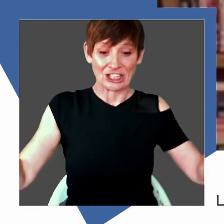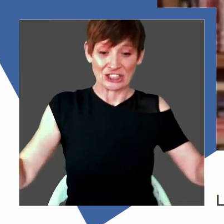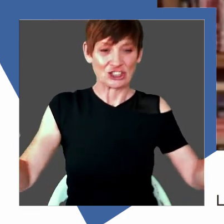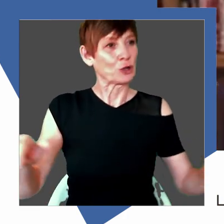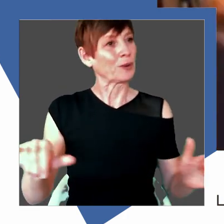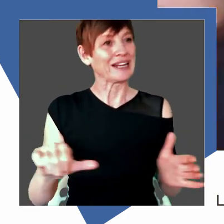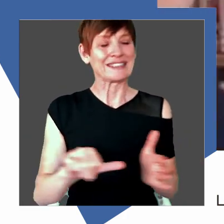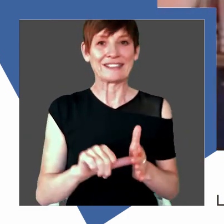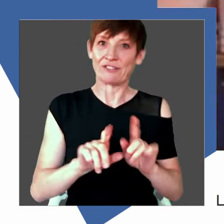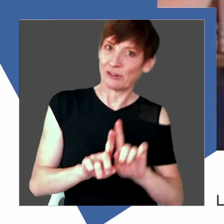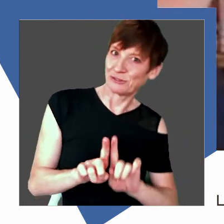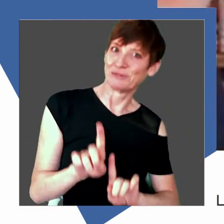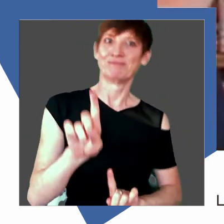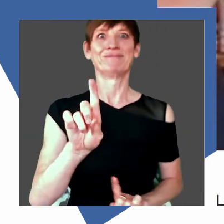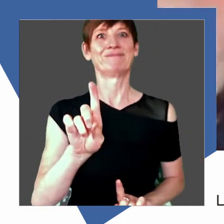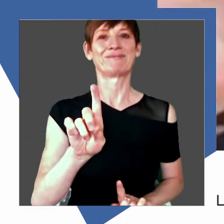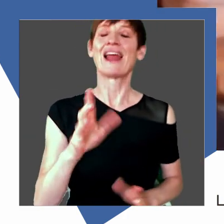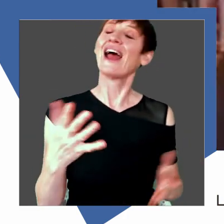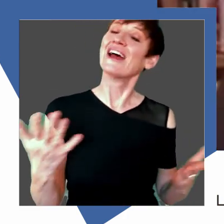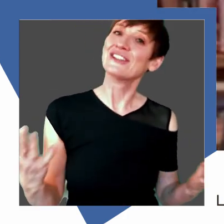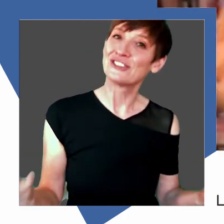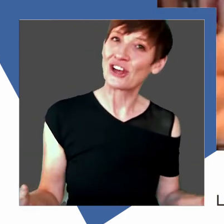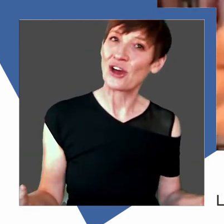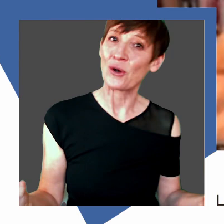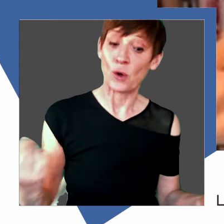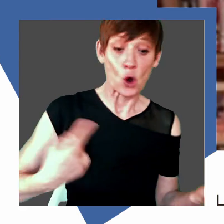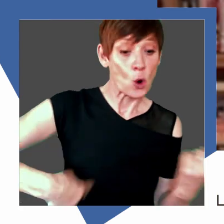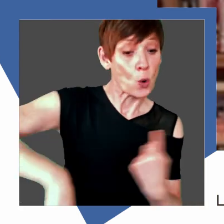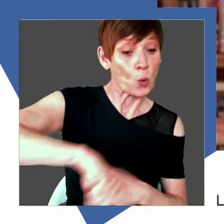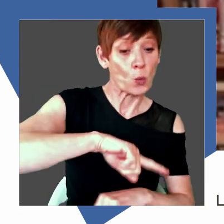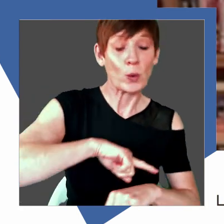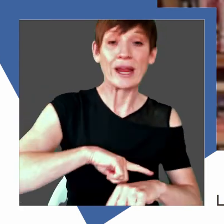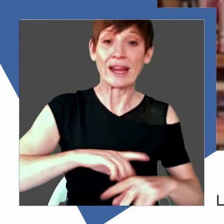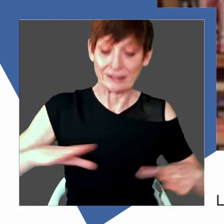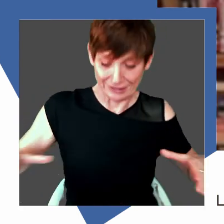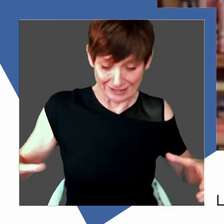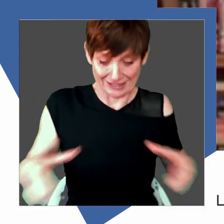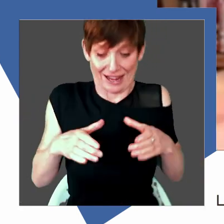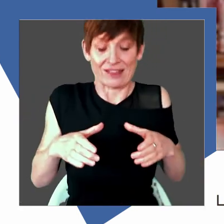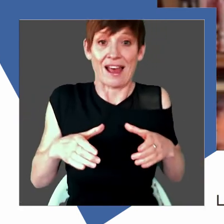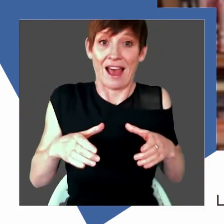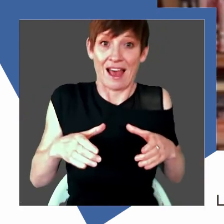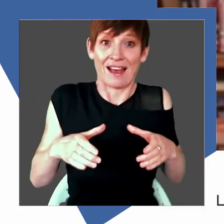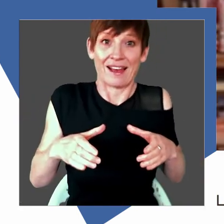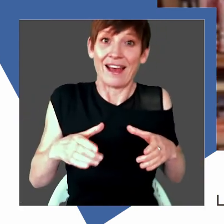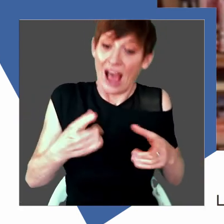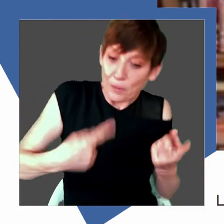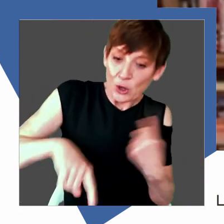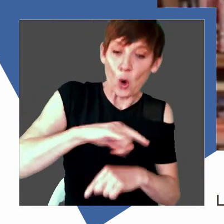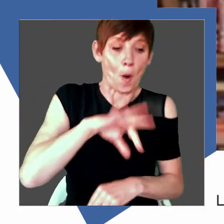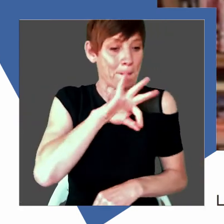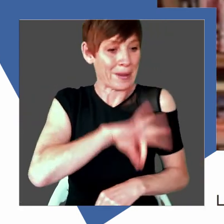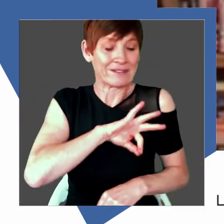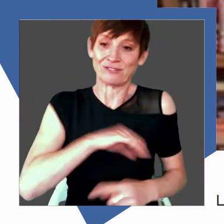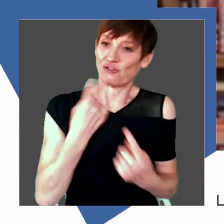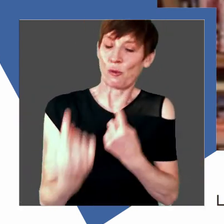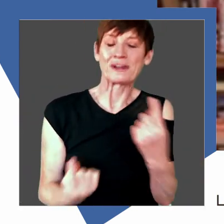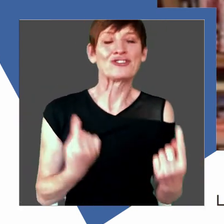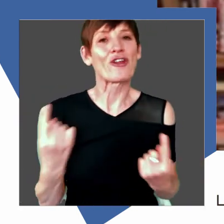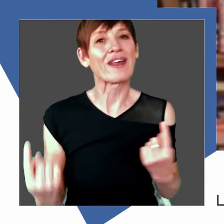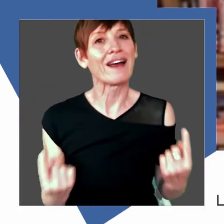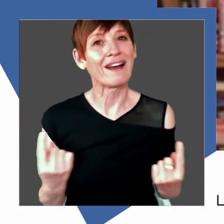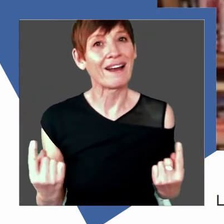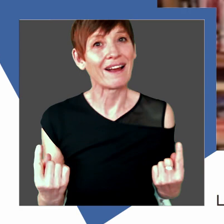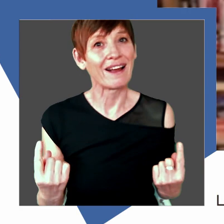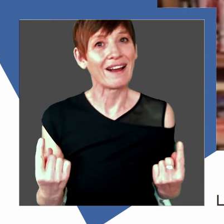way for us to kind of use an umbrella to celebrate everyone who's doing really fantastic stuff, and for us all to benefit off each other's work. And those are